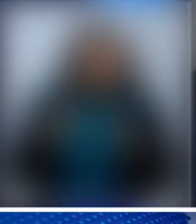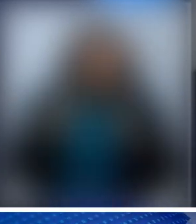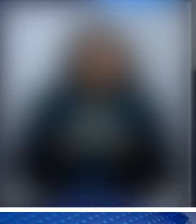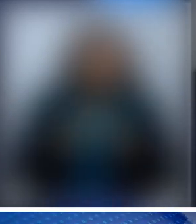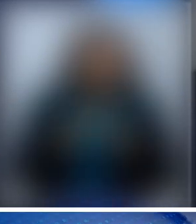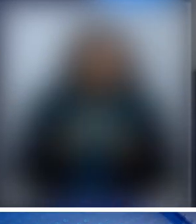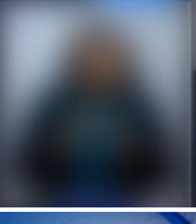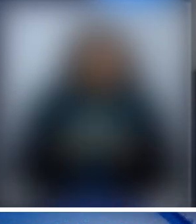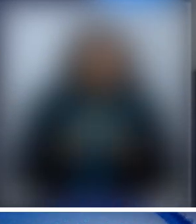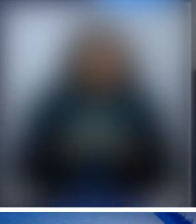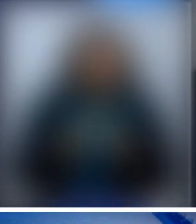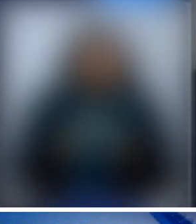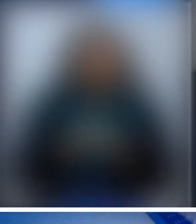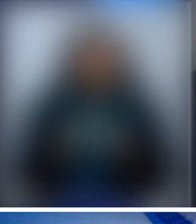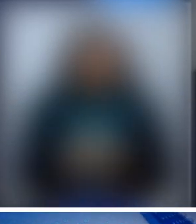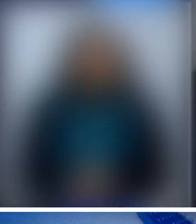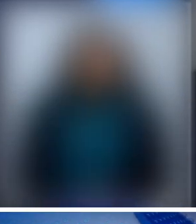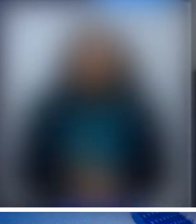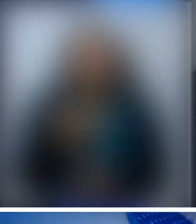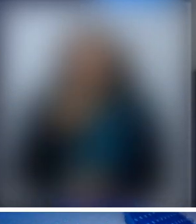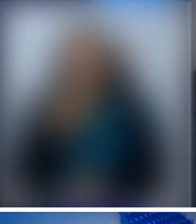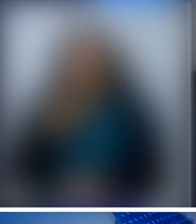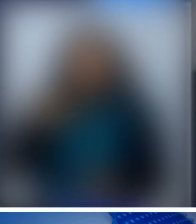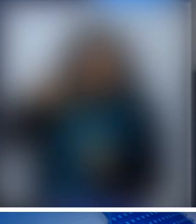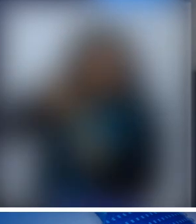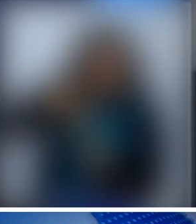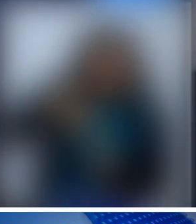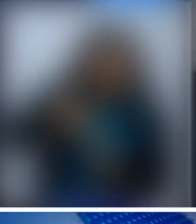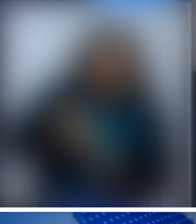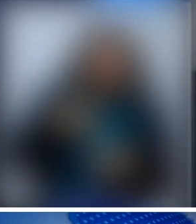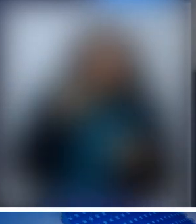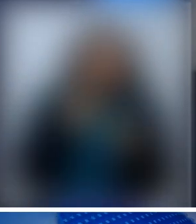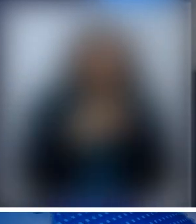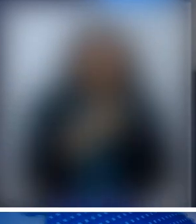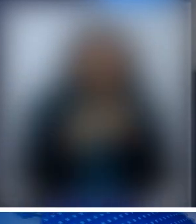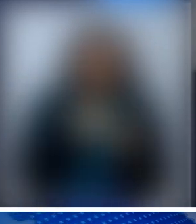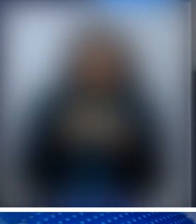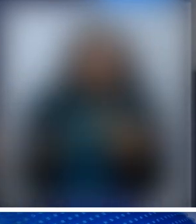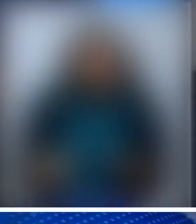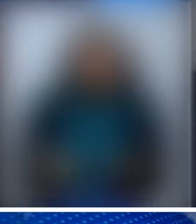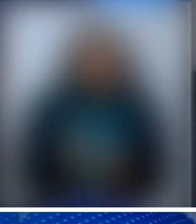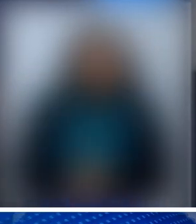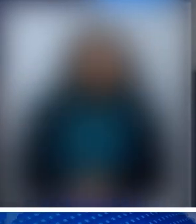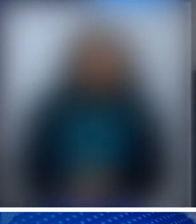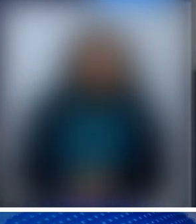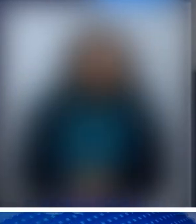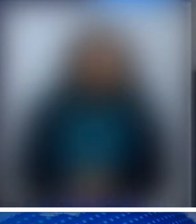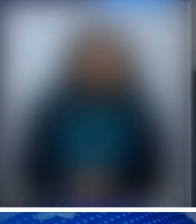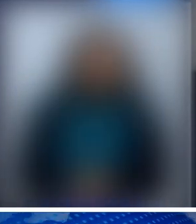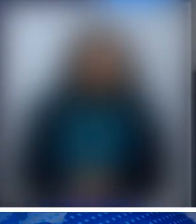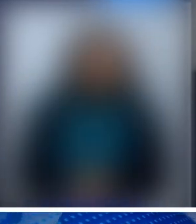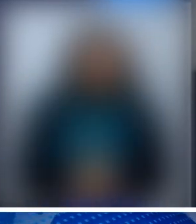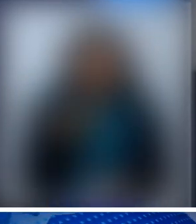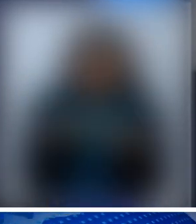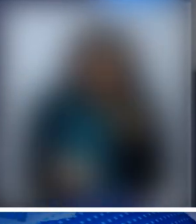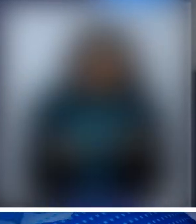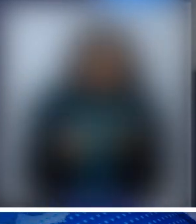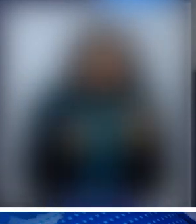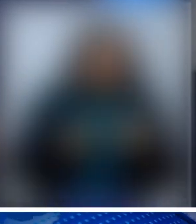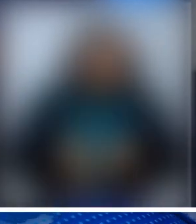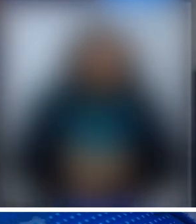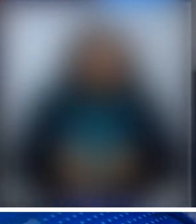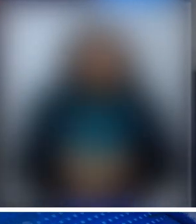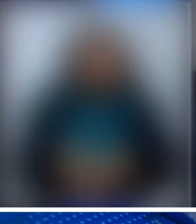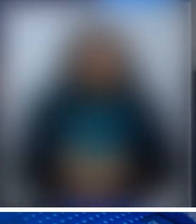decided on, and who's really targeted for these interviews and also the assessments? Okay. The assessment will be carried out by